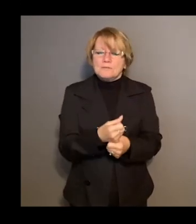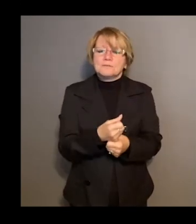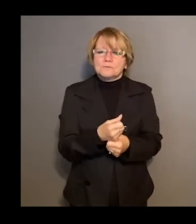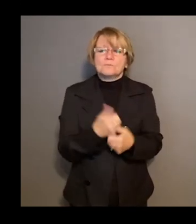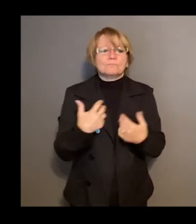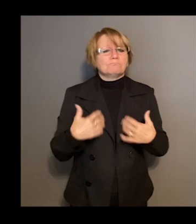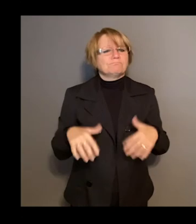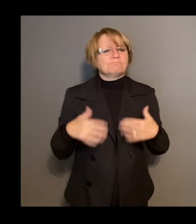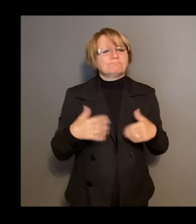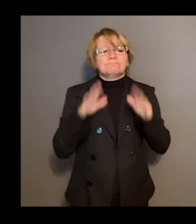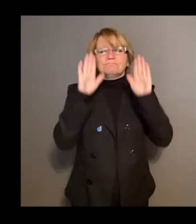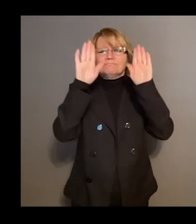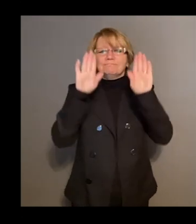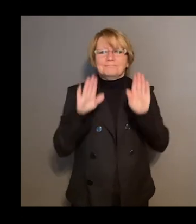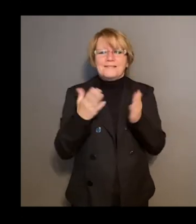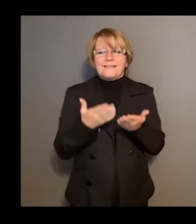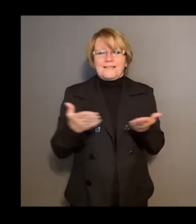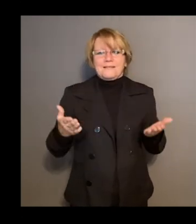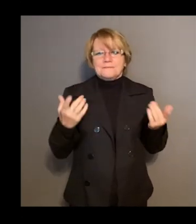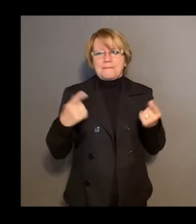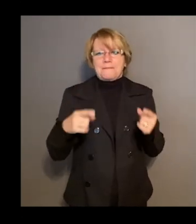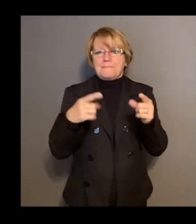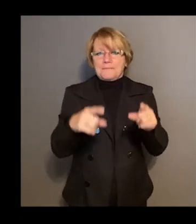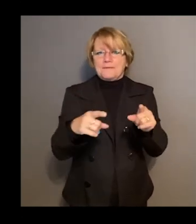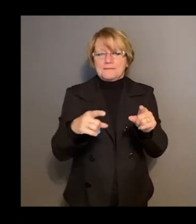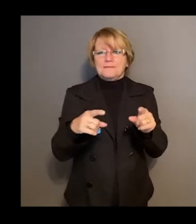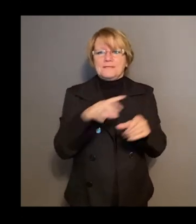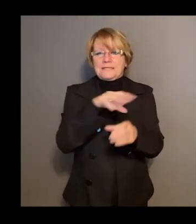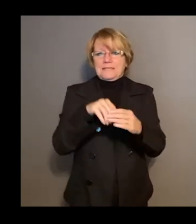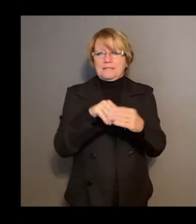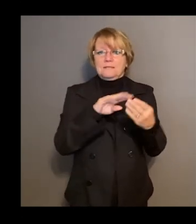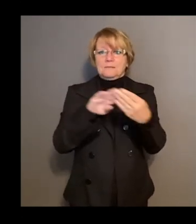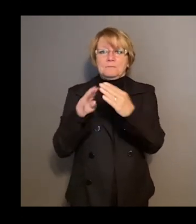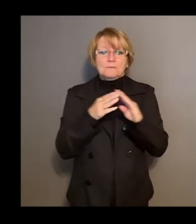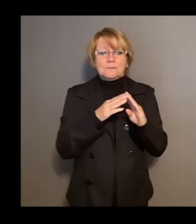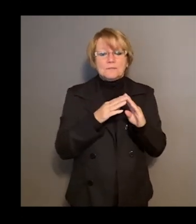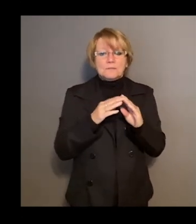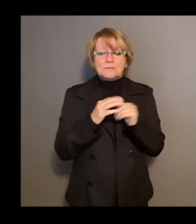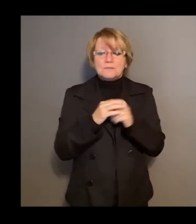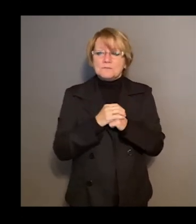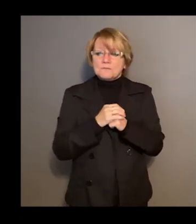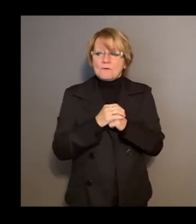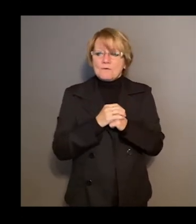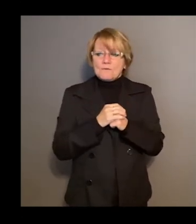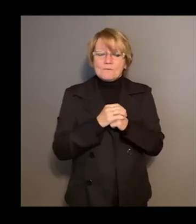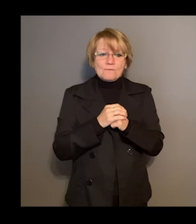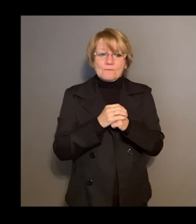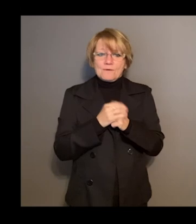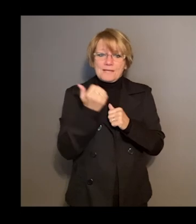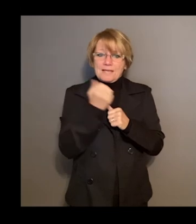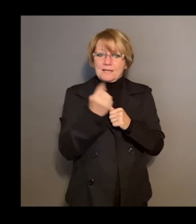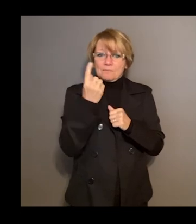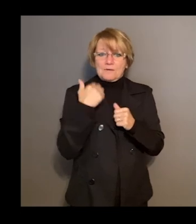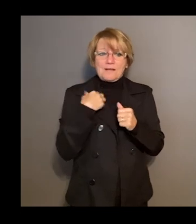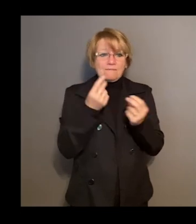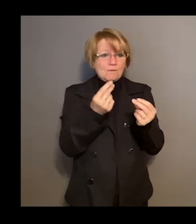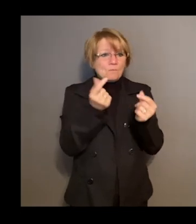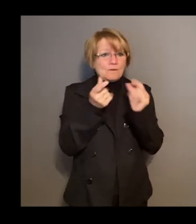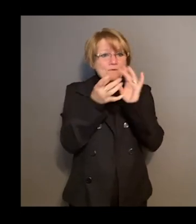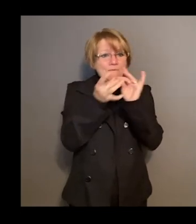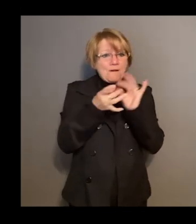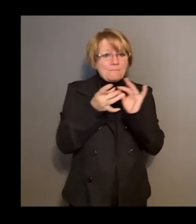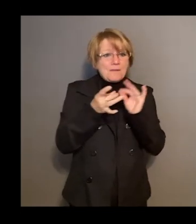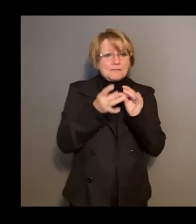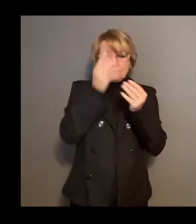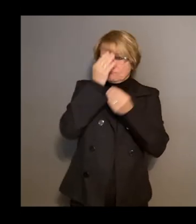type of great things can happen for us as a community. So what I'd like to do, if anybody had any quick comments that they would